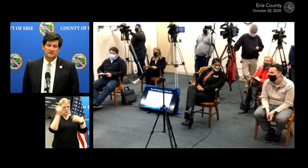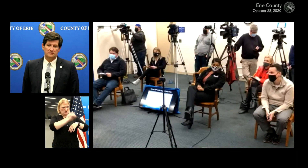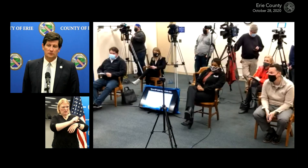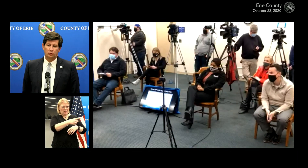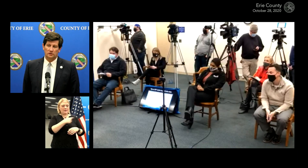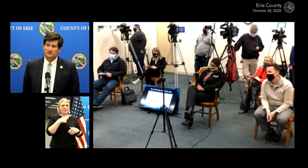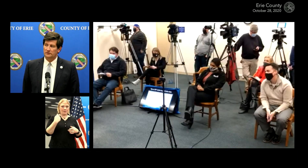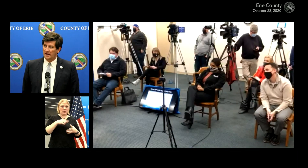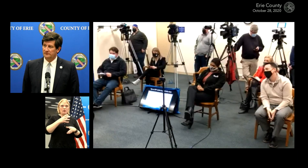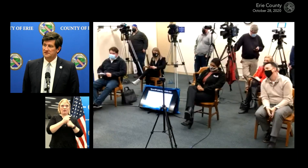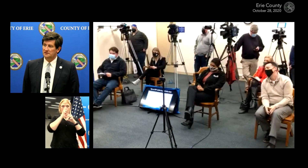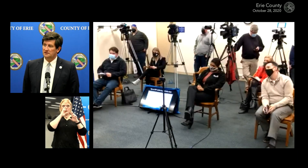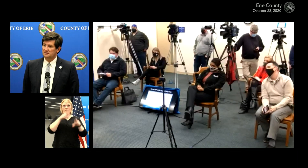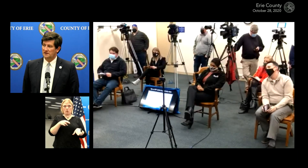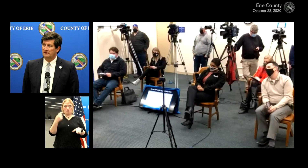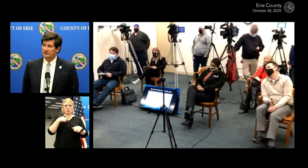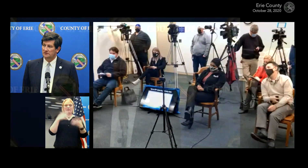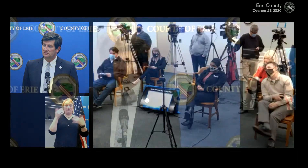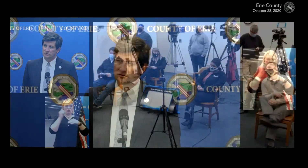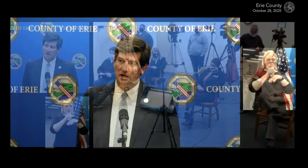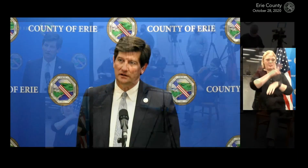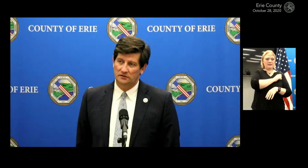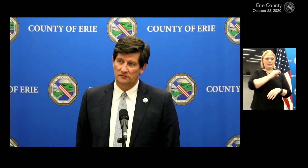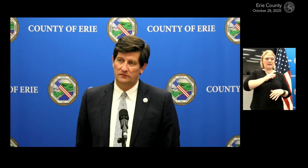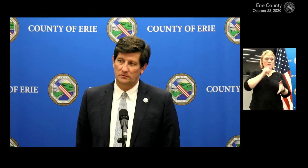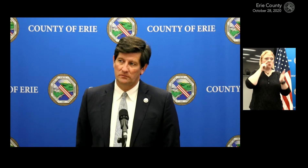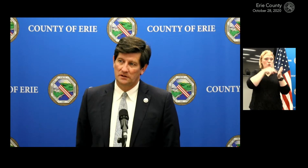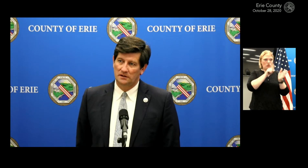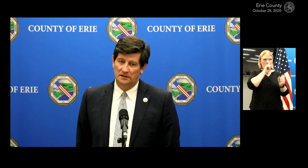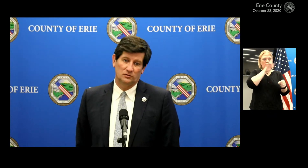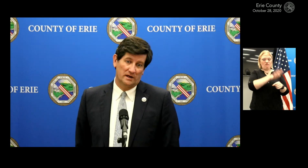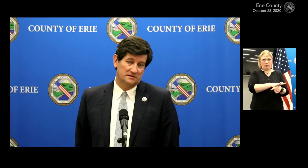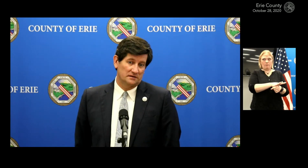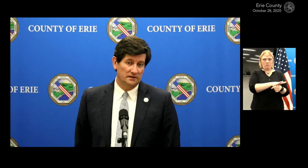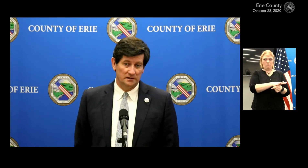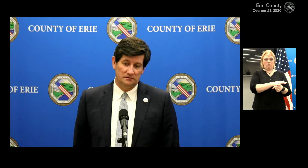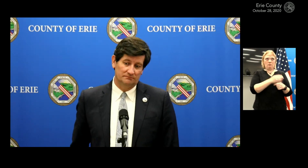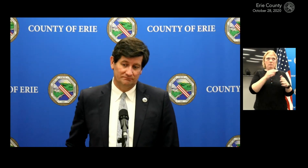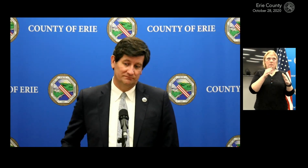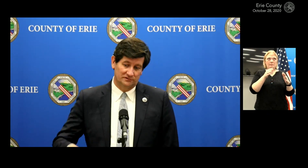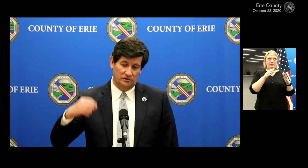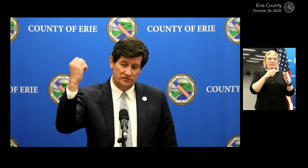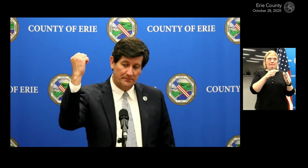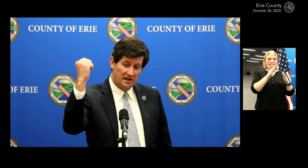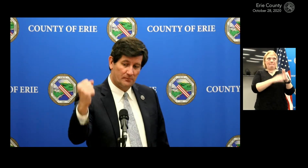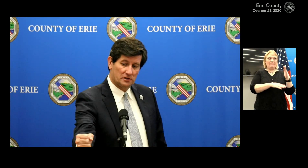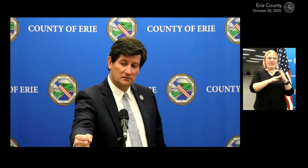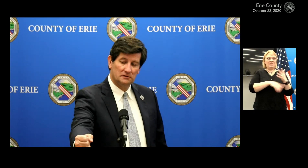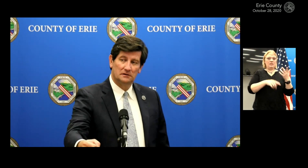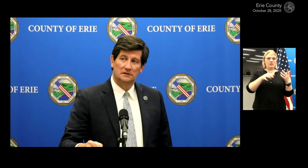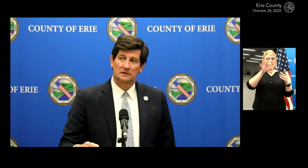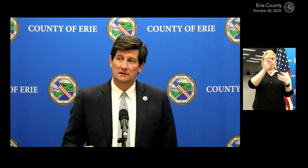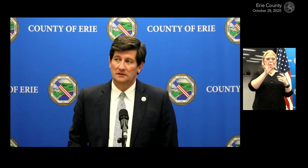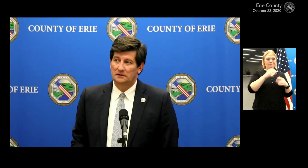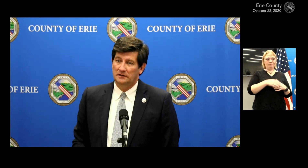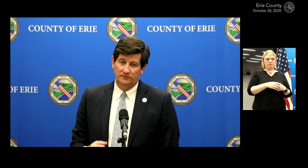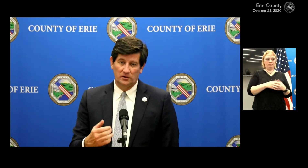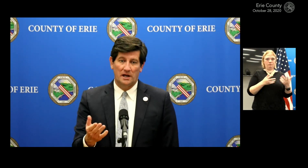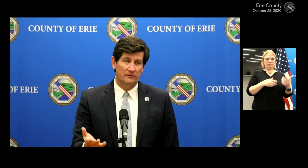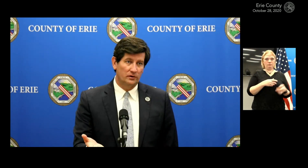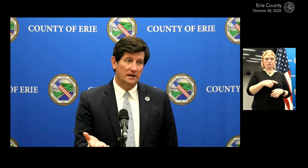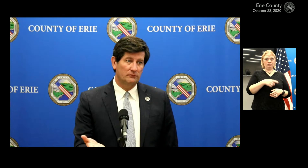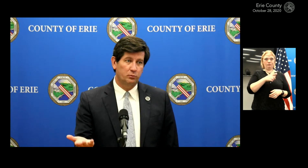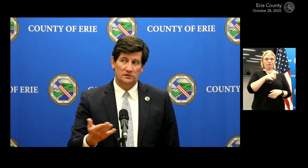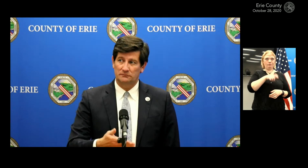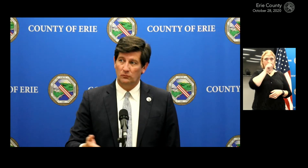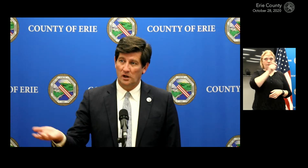have received reports. We have sent our staff in to check and to confirm and to basically sort of drop the hammer. If